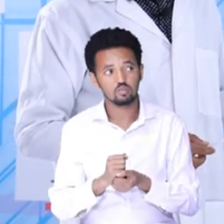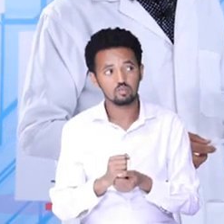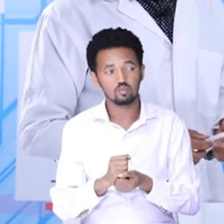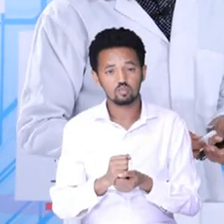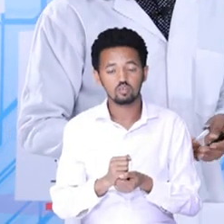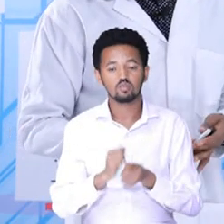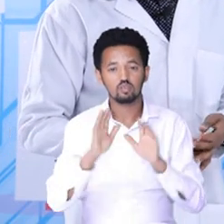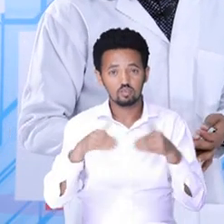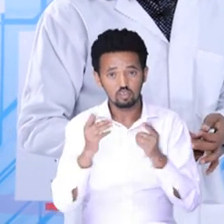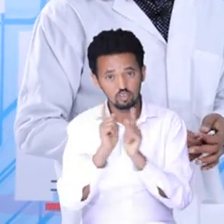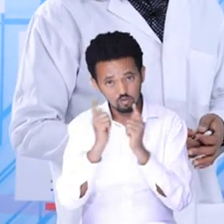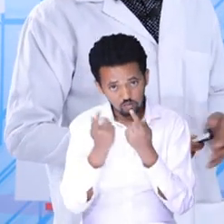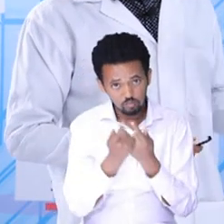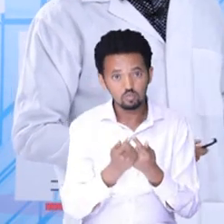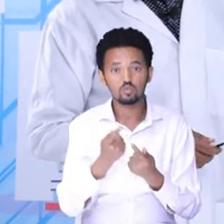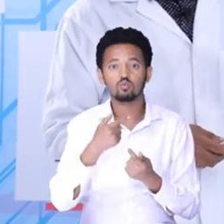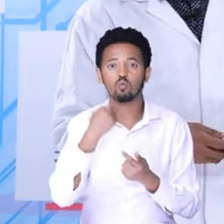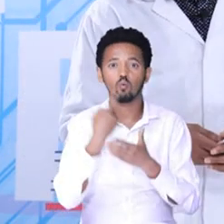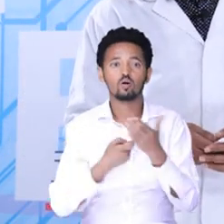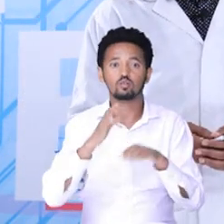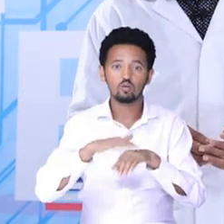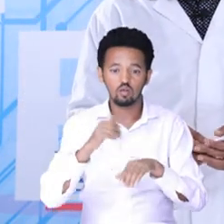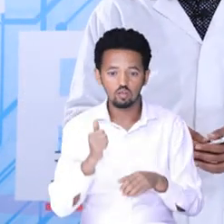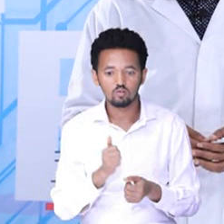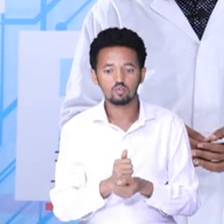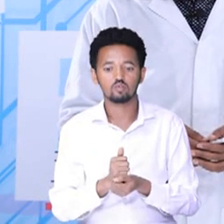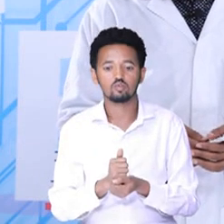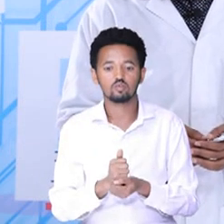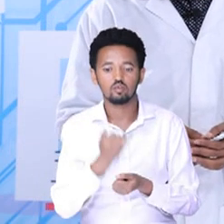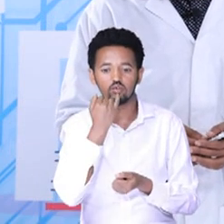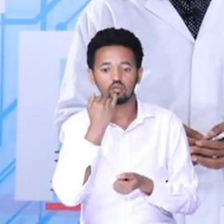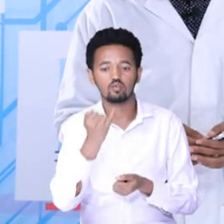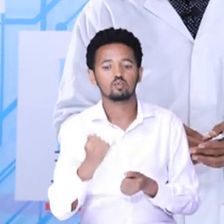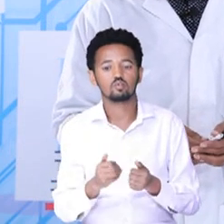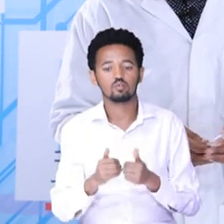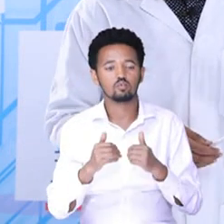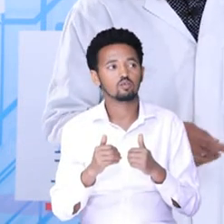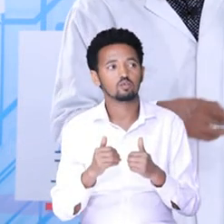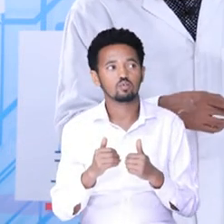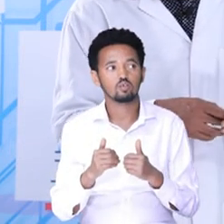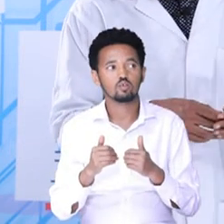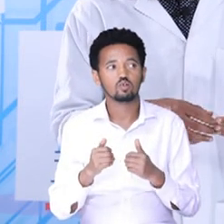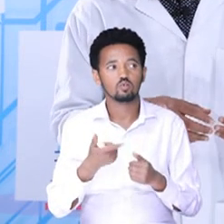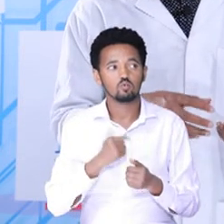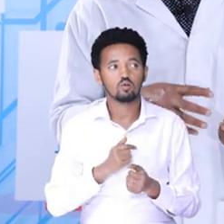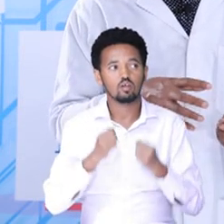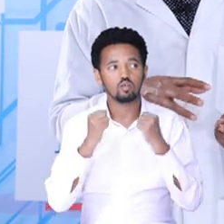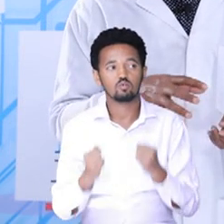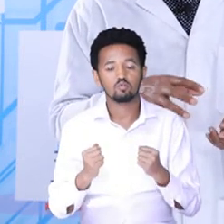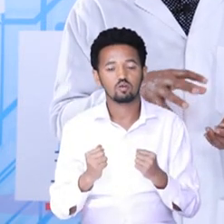that's a grouped settlement, what we call it nucleated settlement. In this one, you can